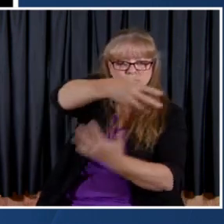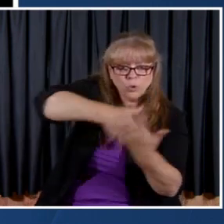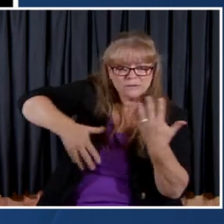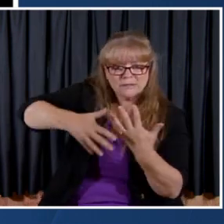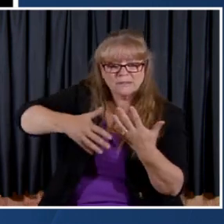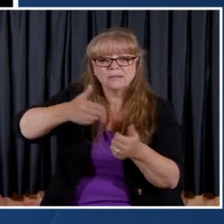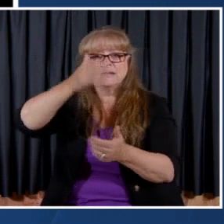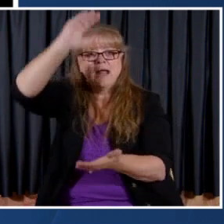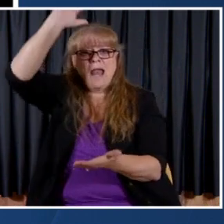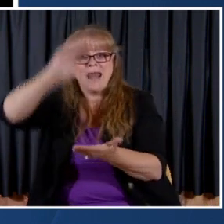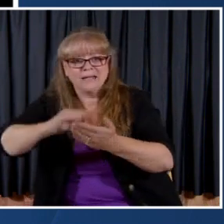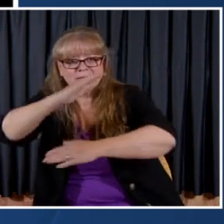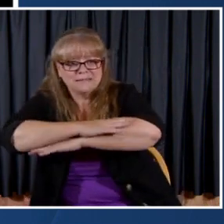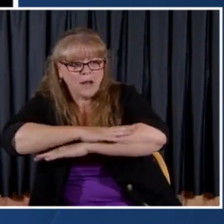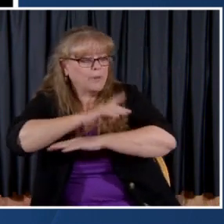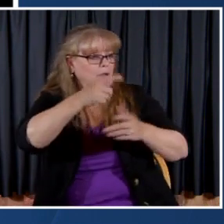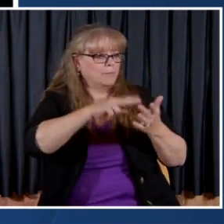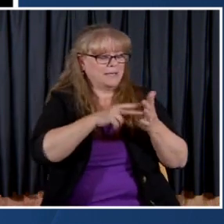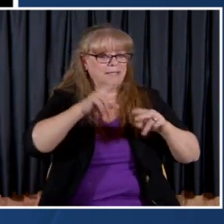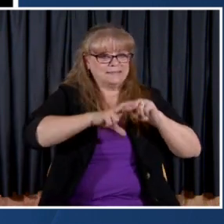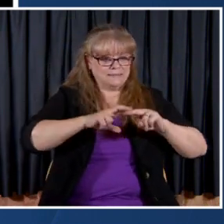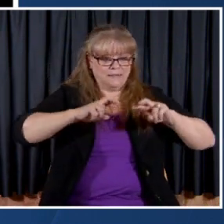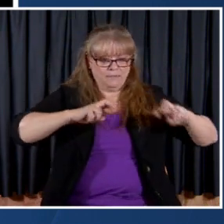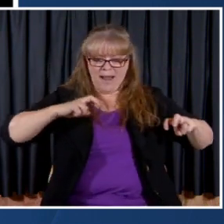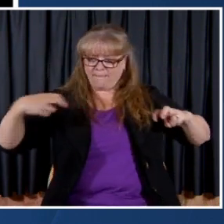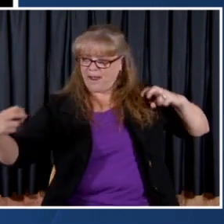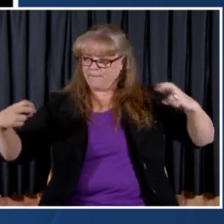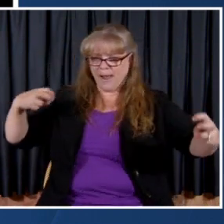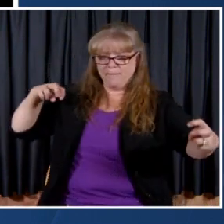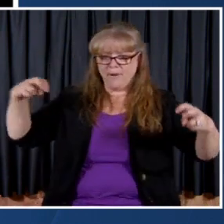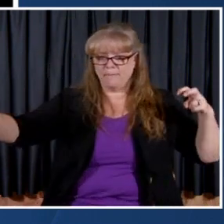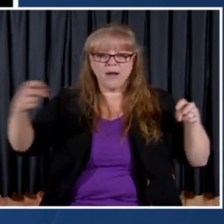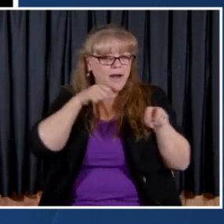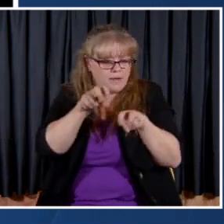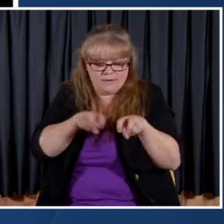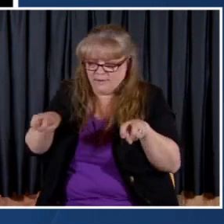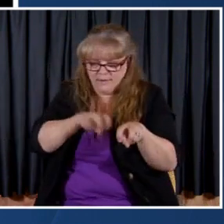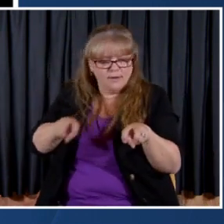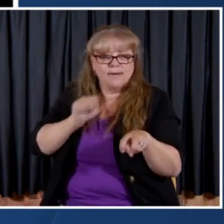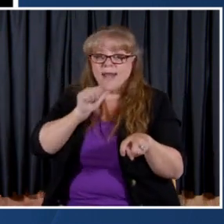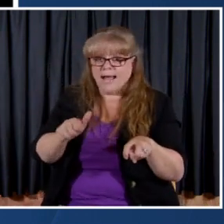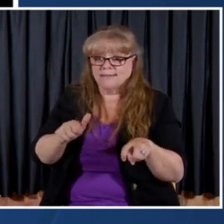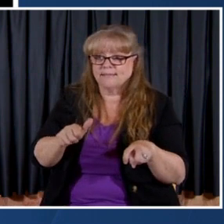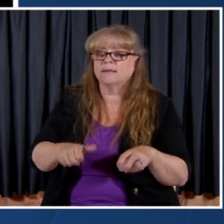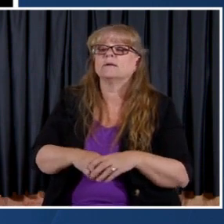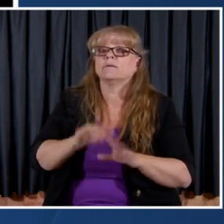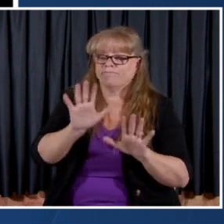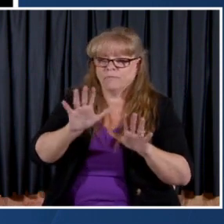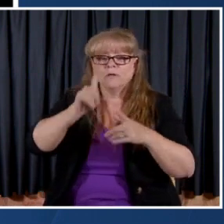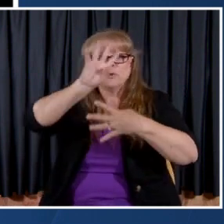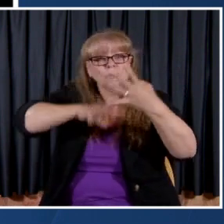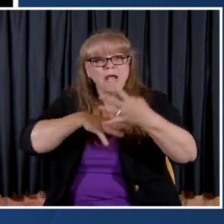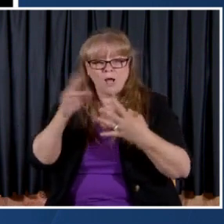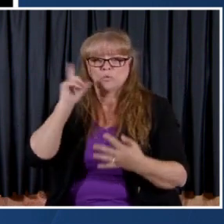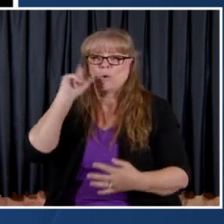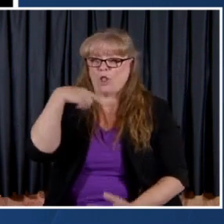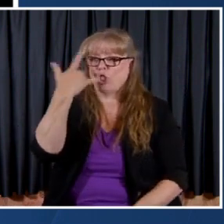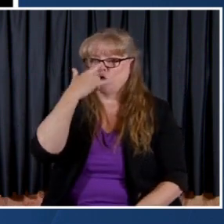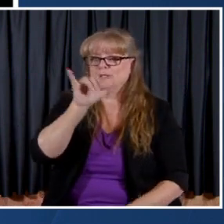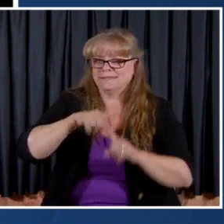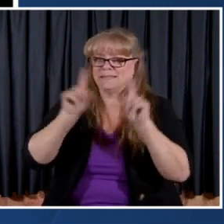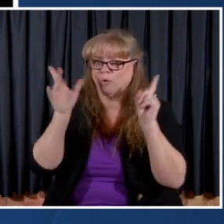it is very important for our society, for our economy, and for the education of kids that they have the opportunity to resume in classroom instruction this fall. And